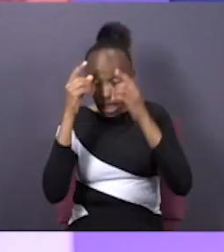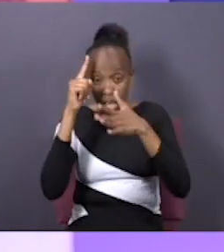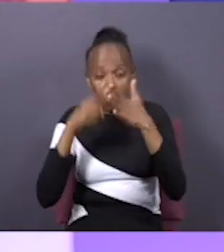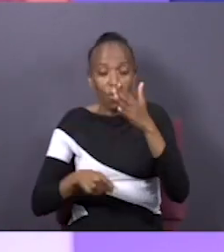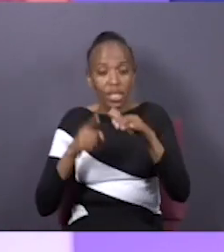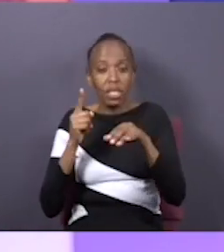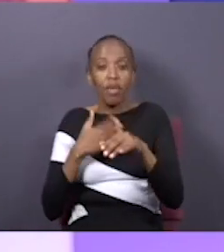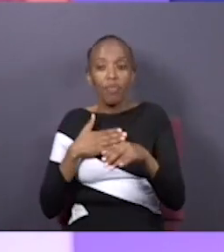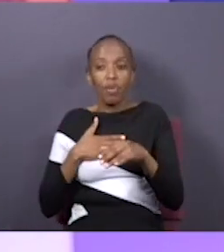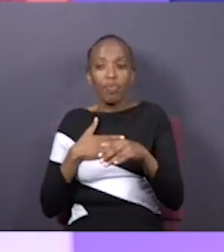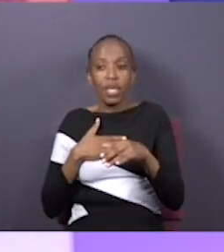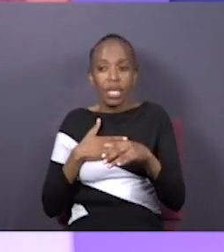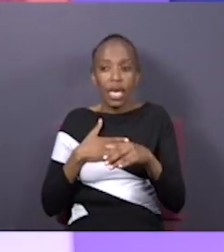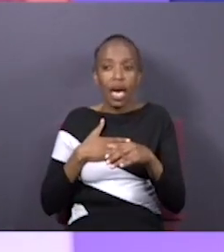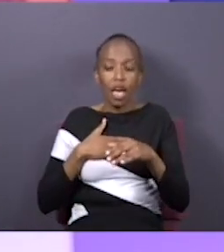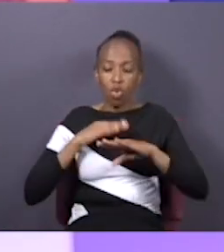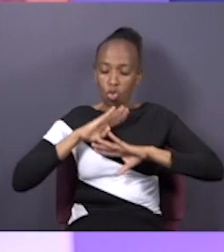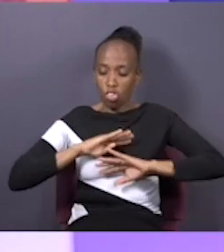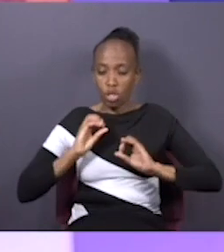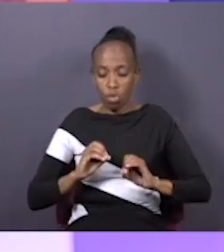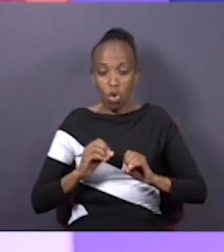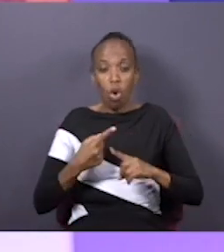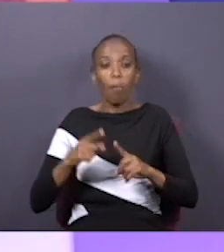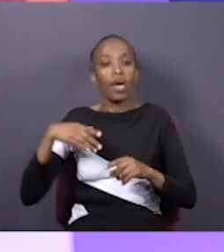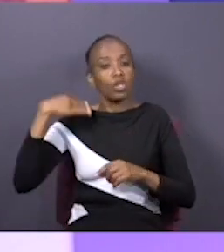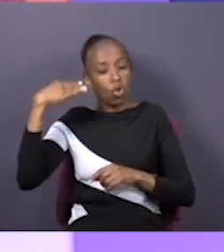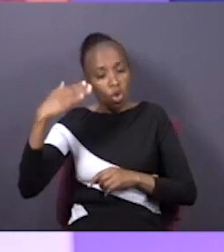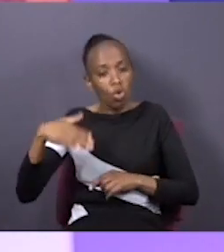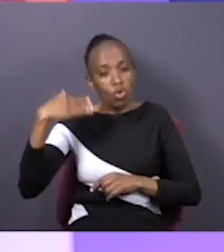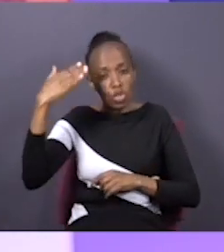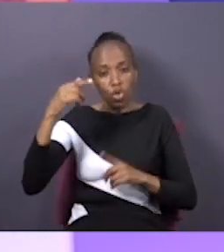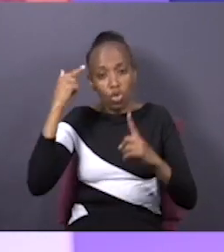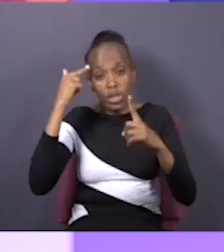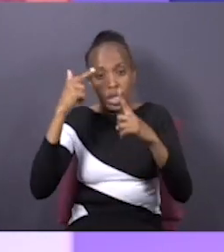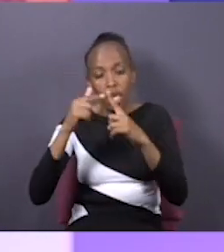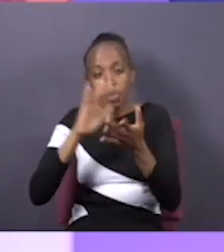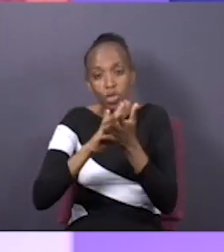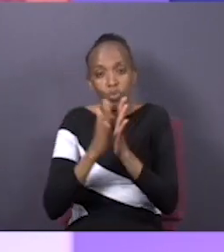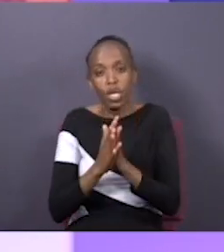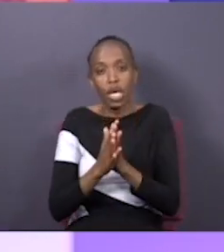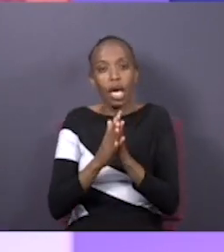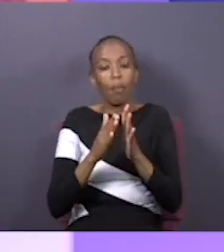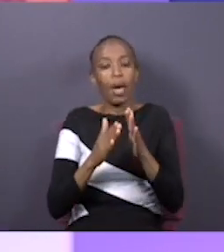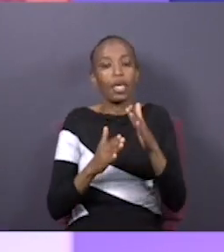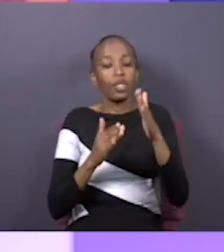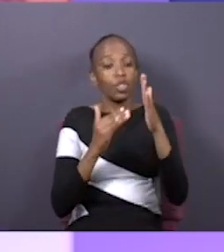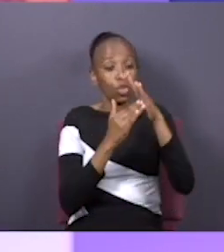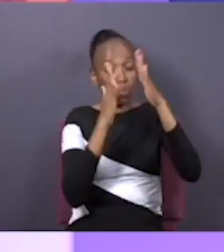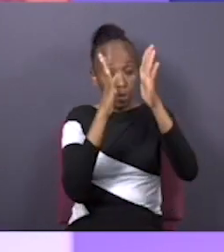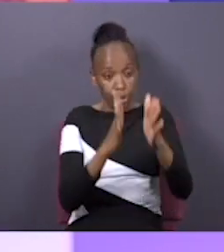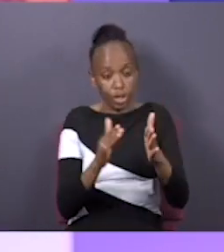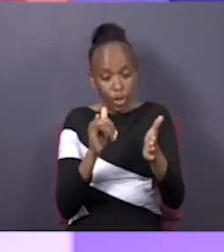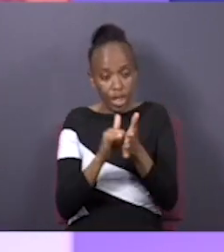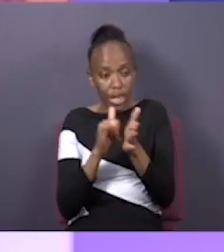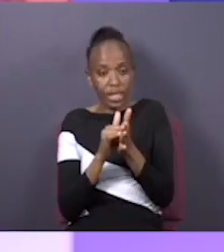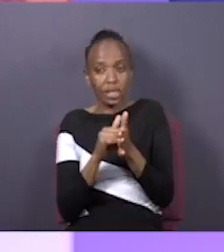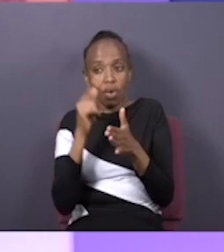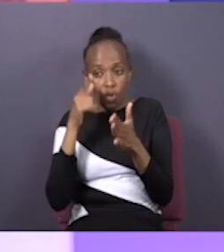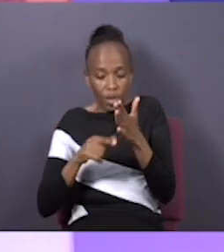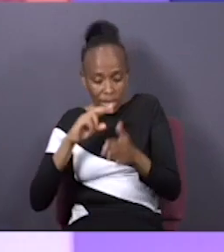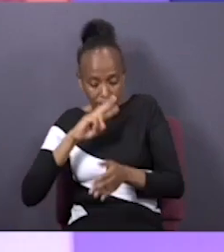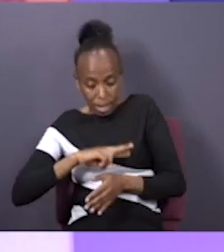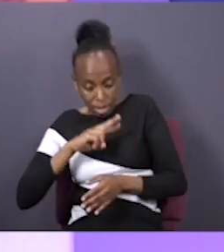decided he was not going to be a settler. He was always aiming to be a pioneer. And that is the kind